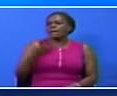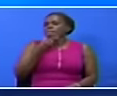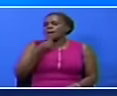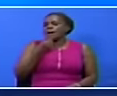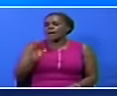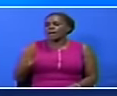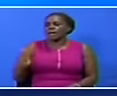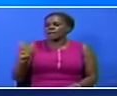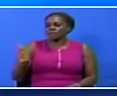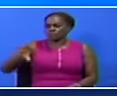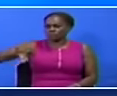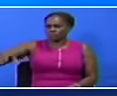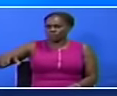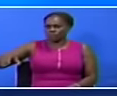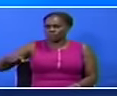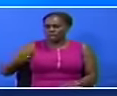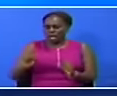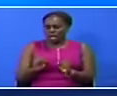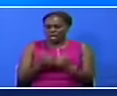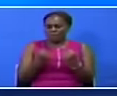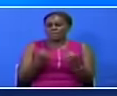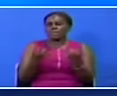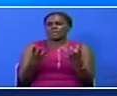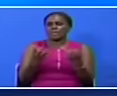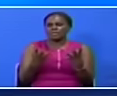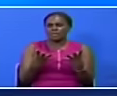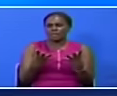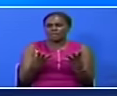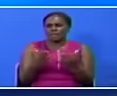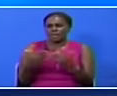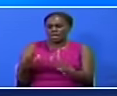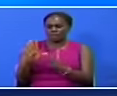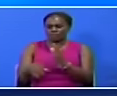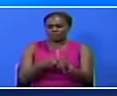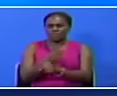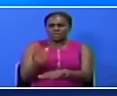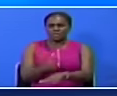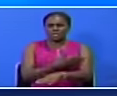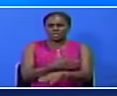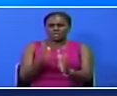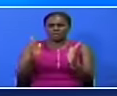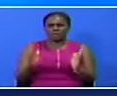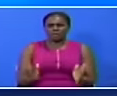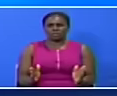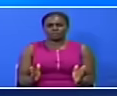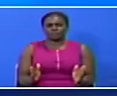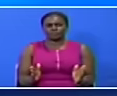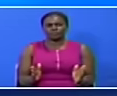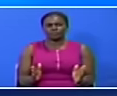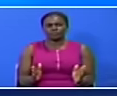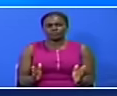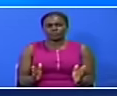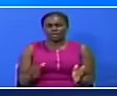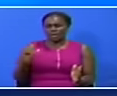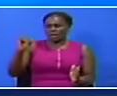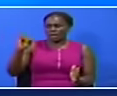in Manchester, England. The attack occurred as hundreds left a concert by popular U.S. singer Ariana Grande. Islamic terror group